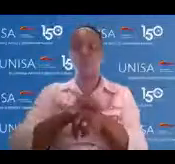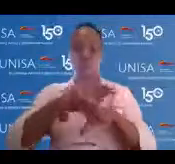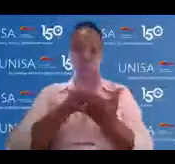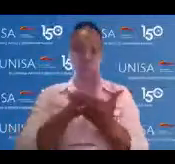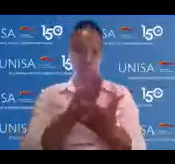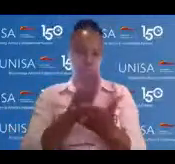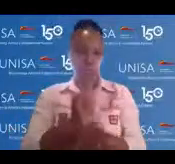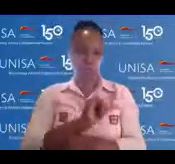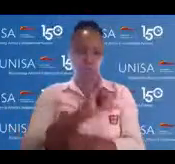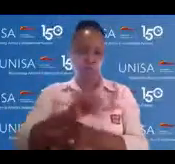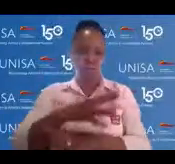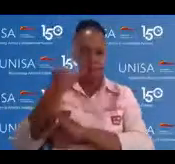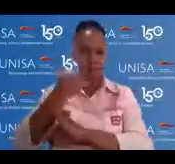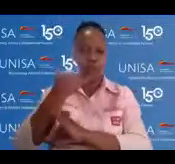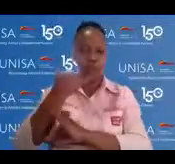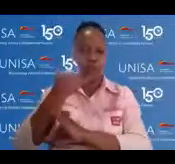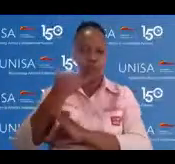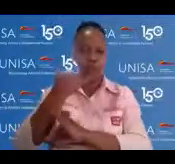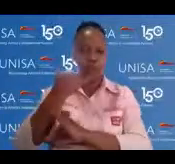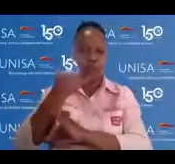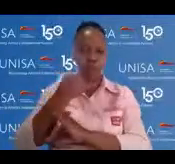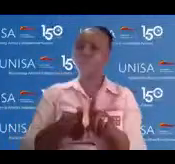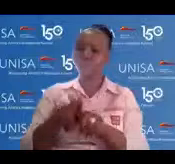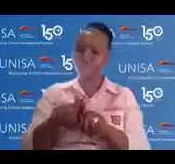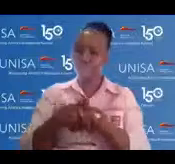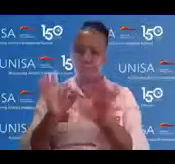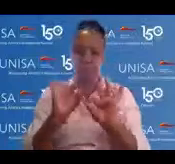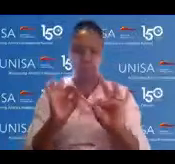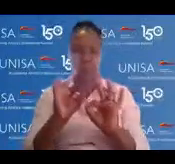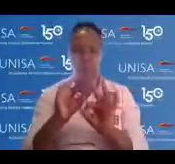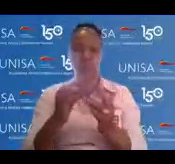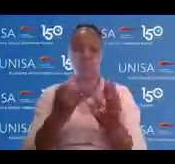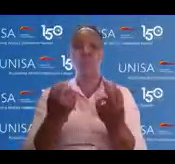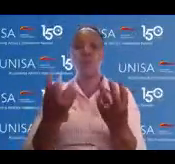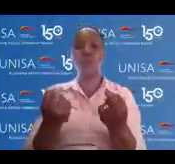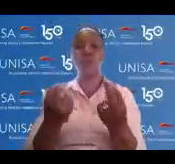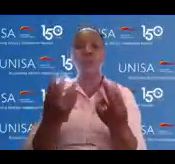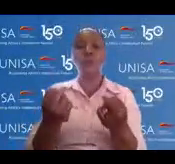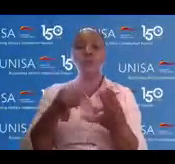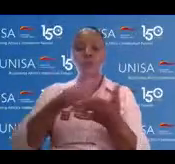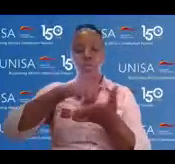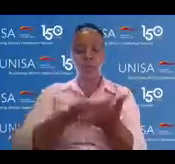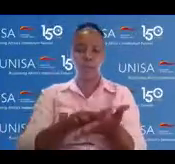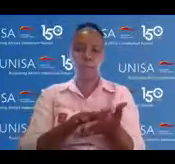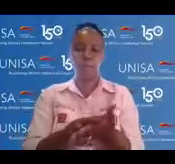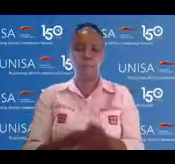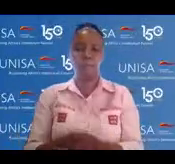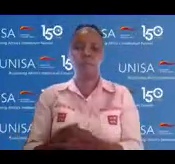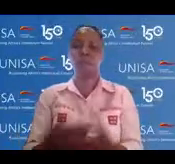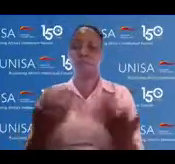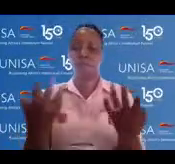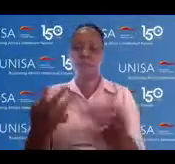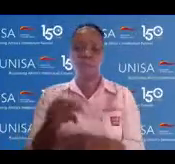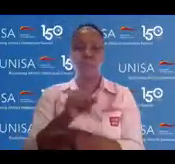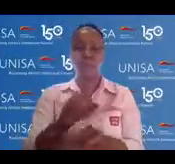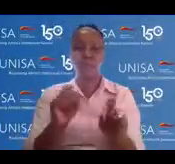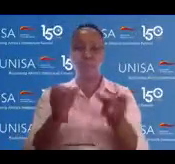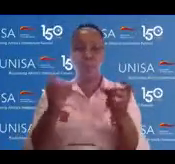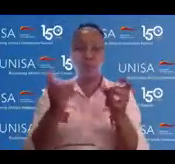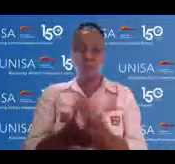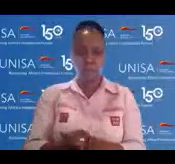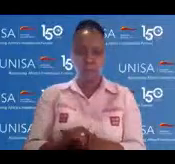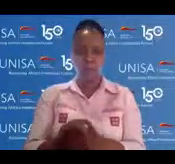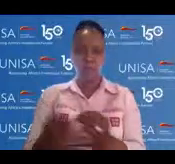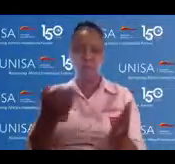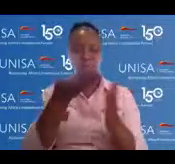still compatible with the latest version of the app. And then just very quickly, these are the